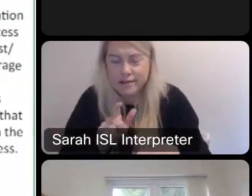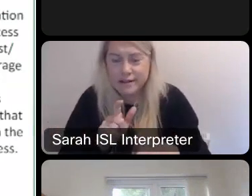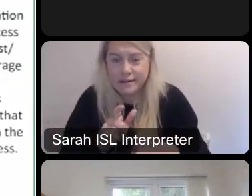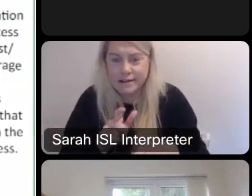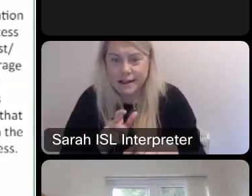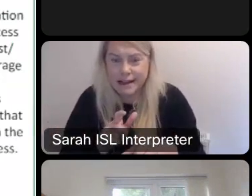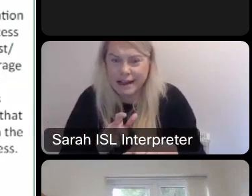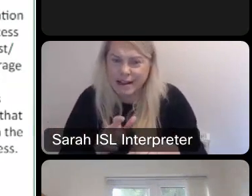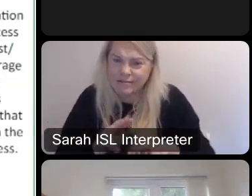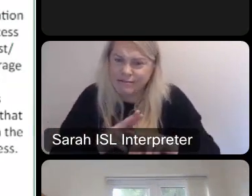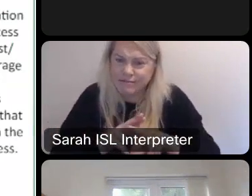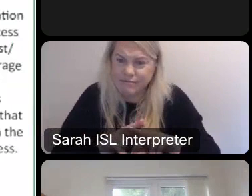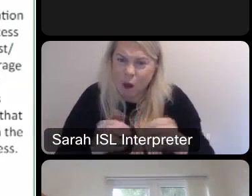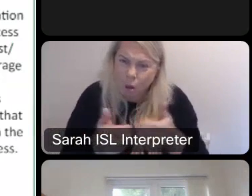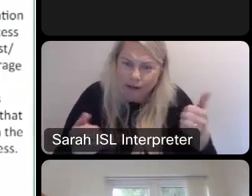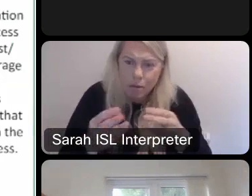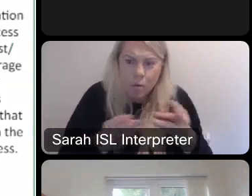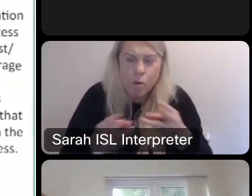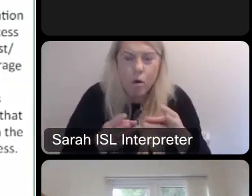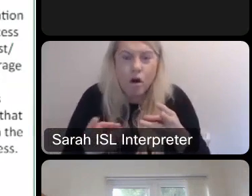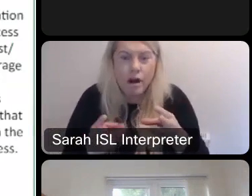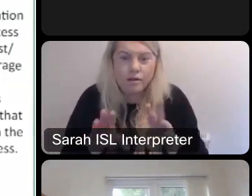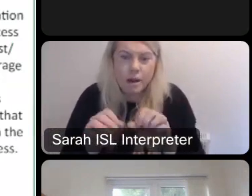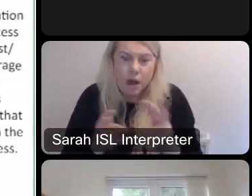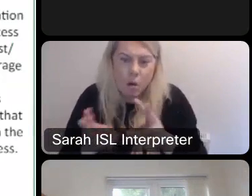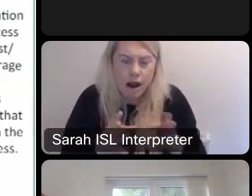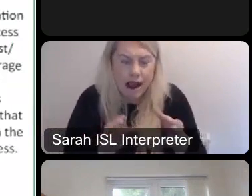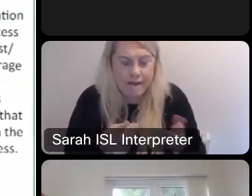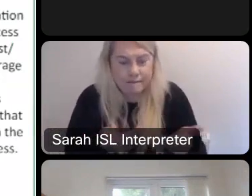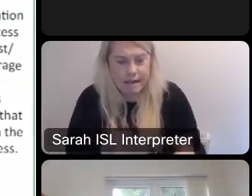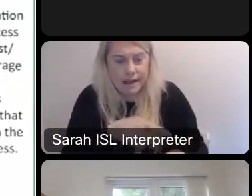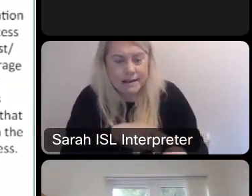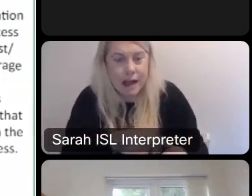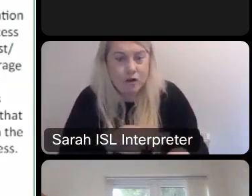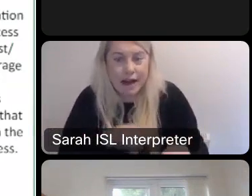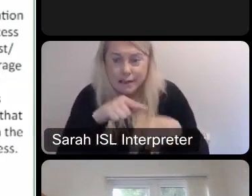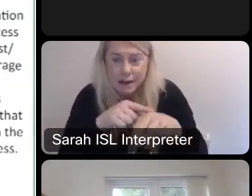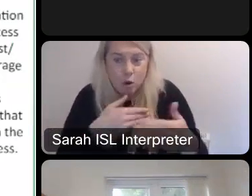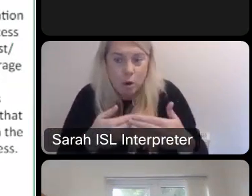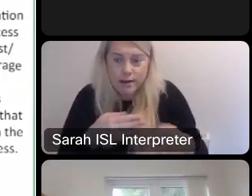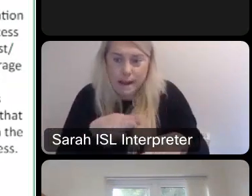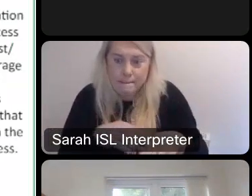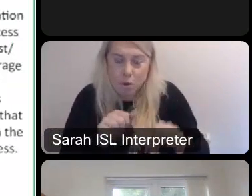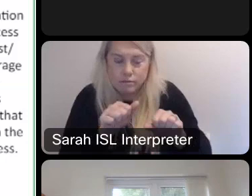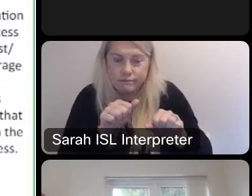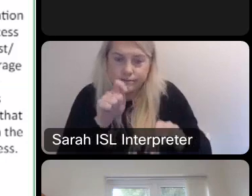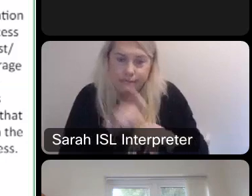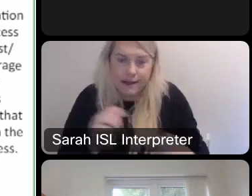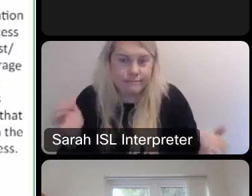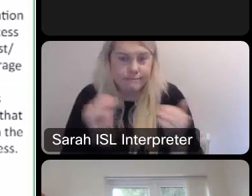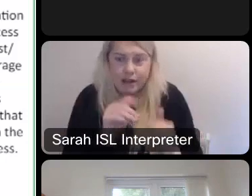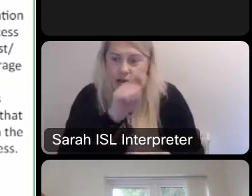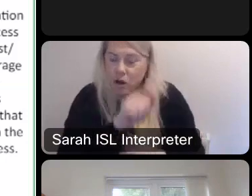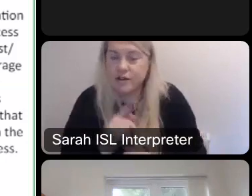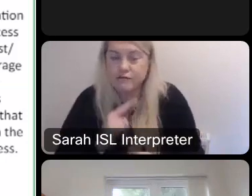And I suppose I've touched on that already. It often depends on what's most suitable for the person. And then as a manager,